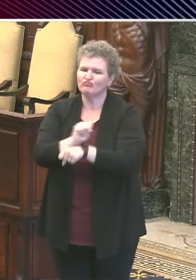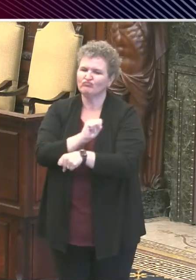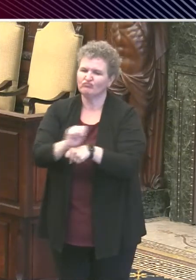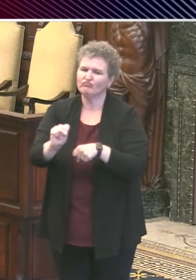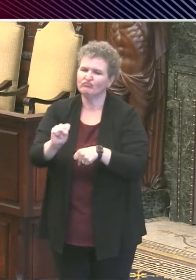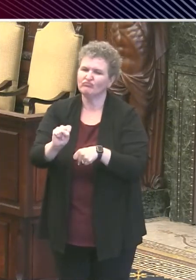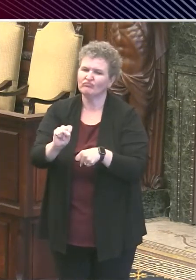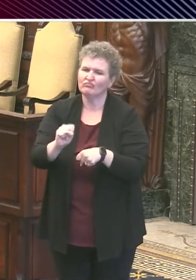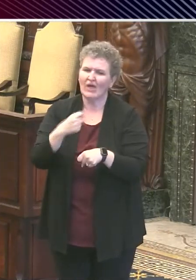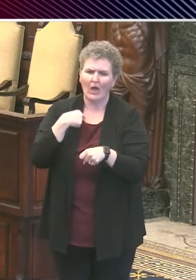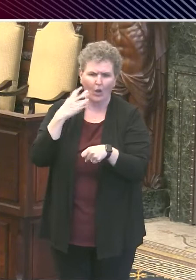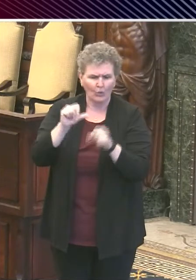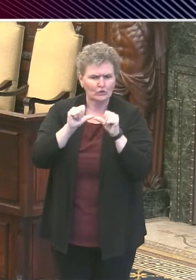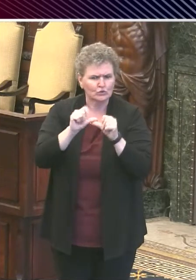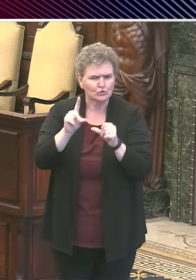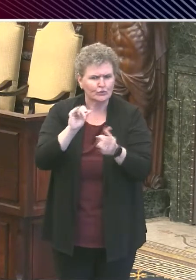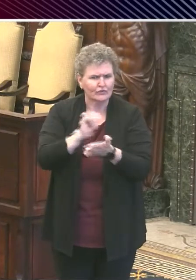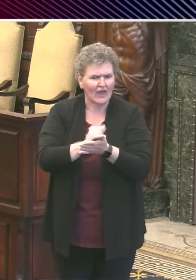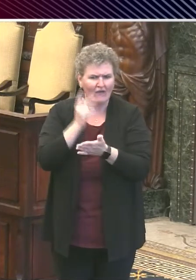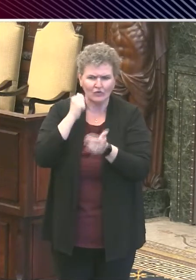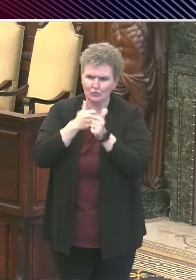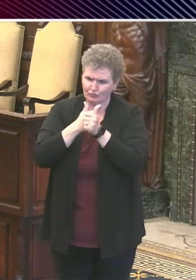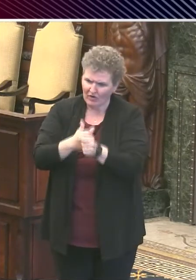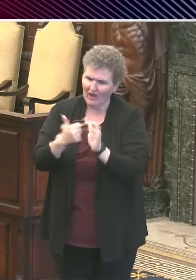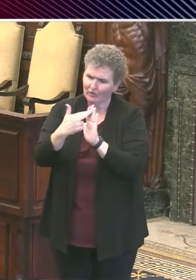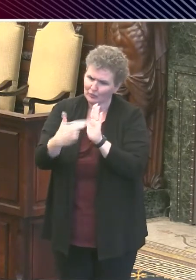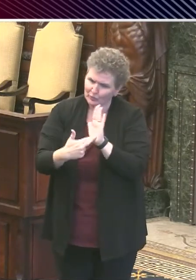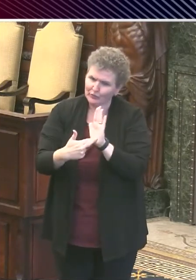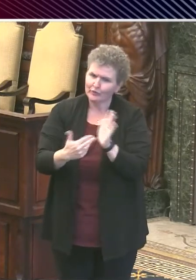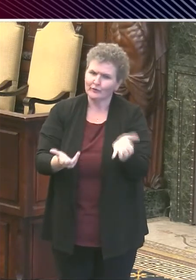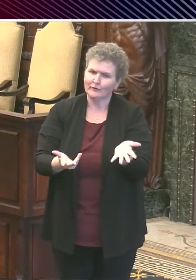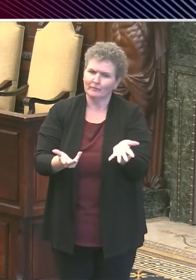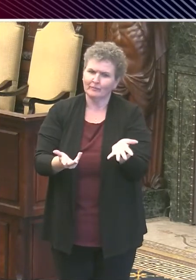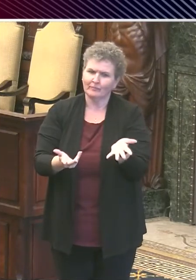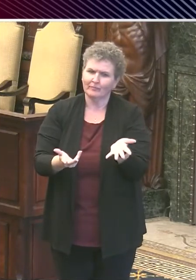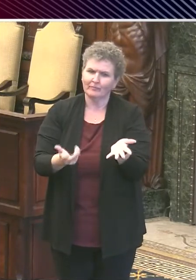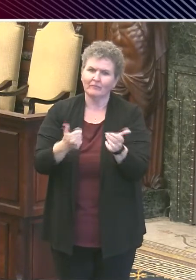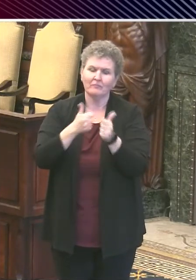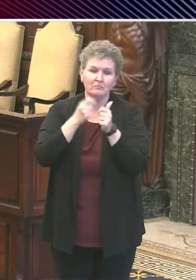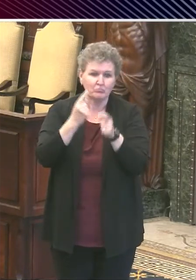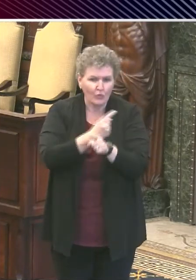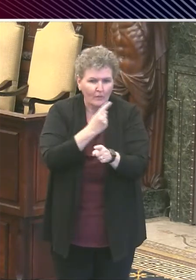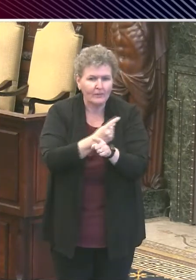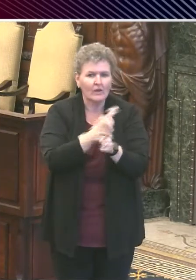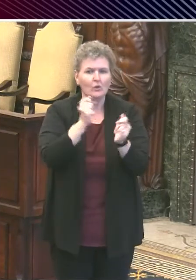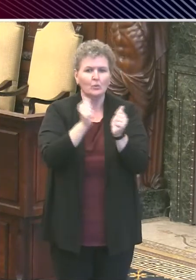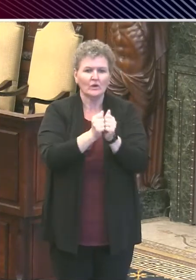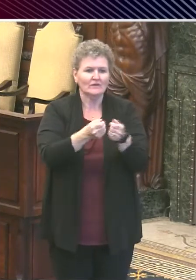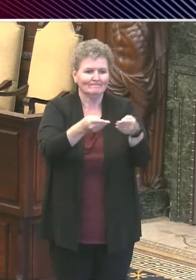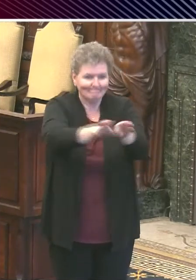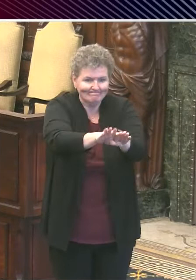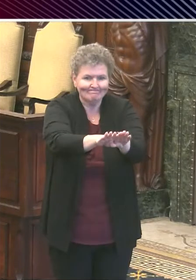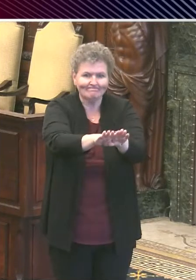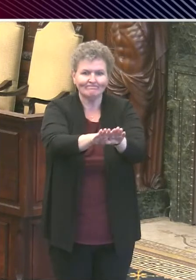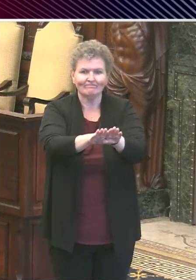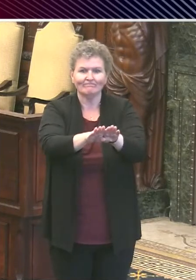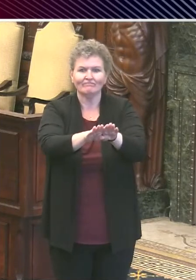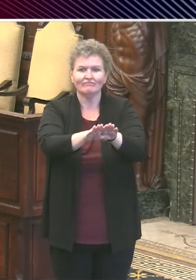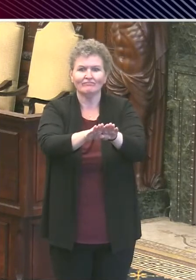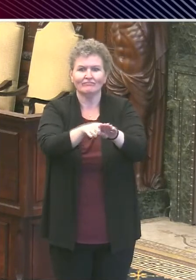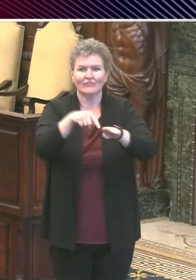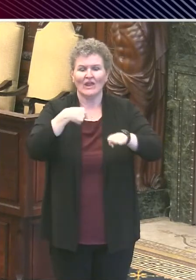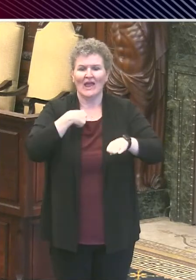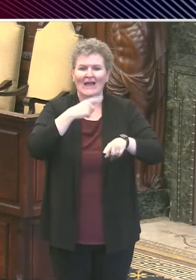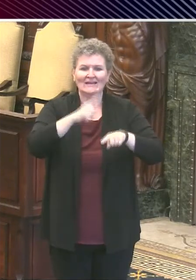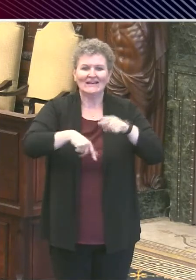following the rules, they will, as appropriate, issue them warnings or shut them down. We can't be in every restaurant every day,